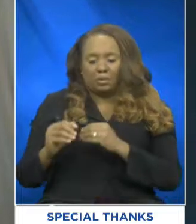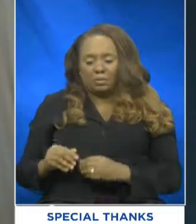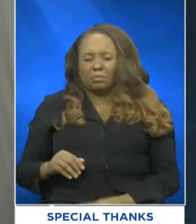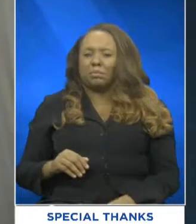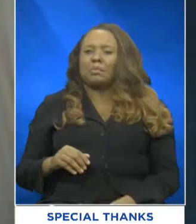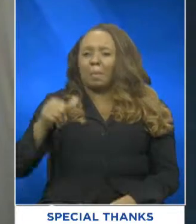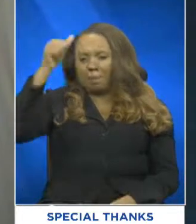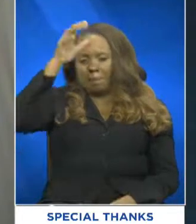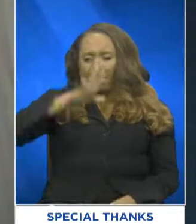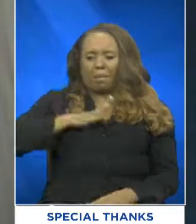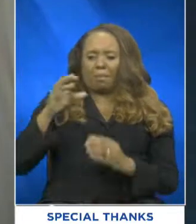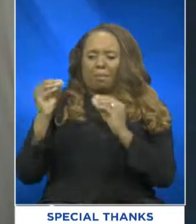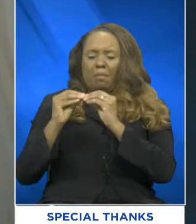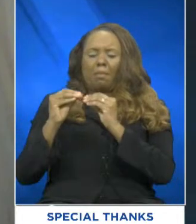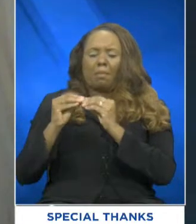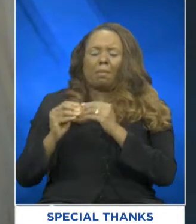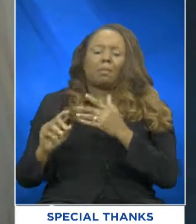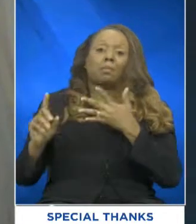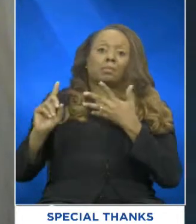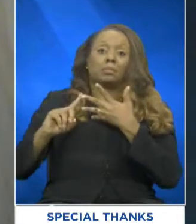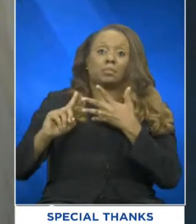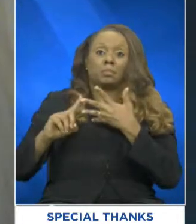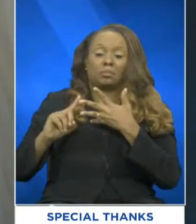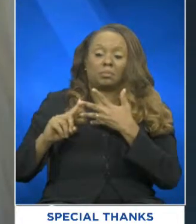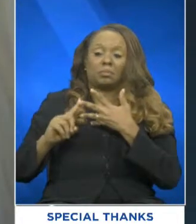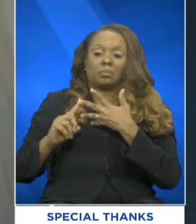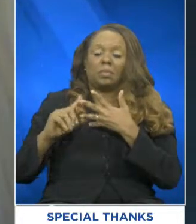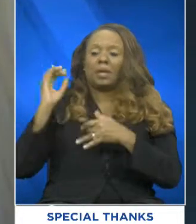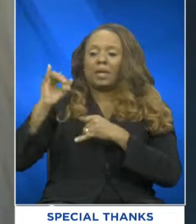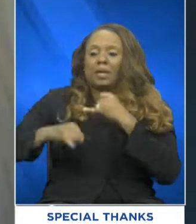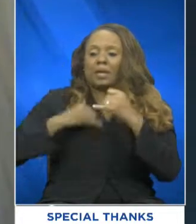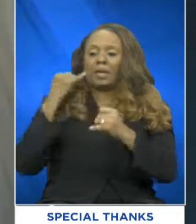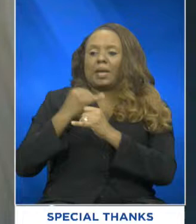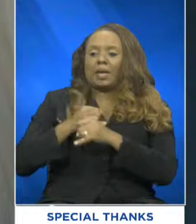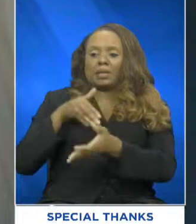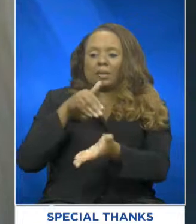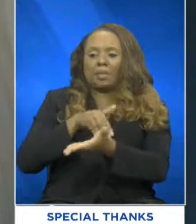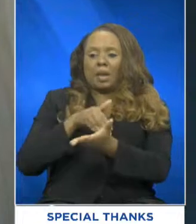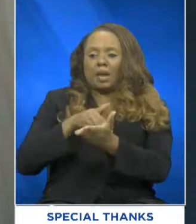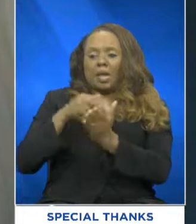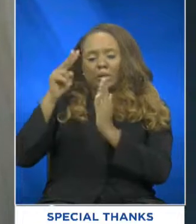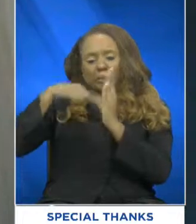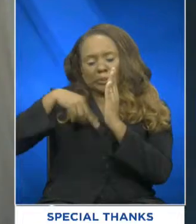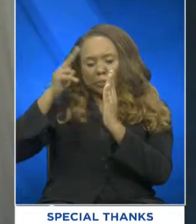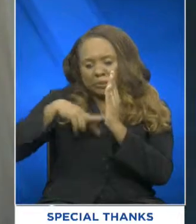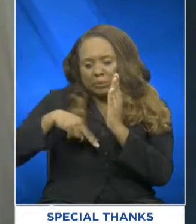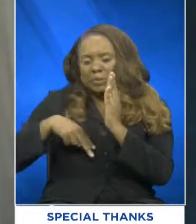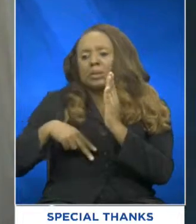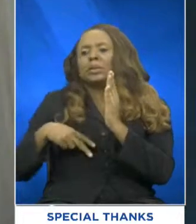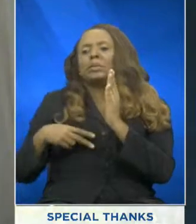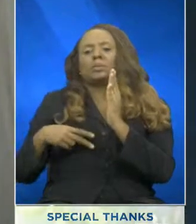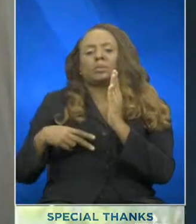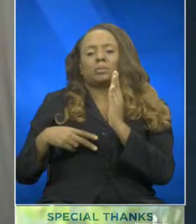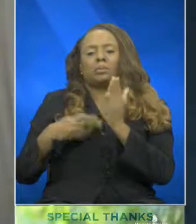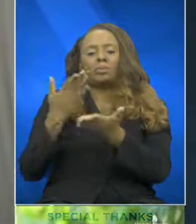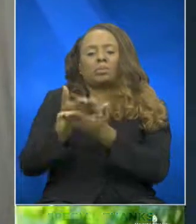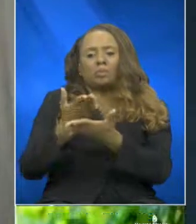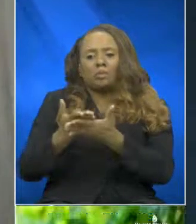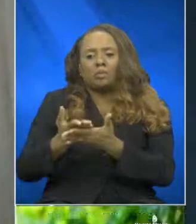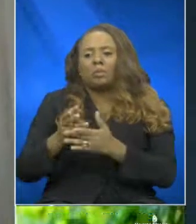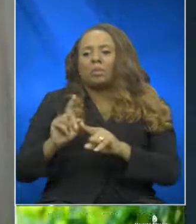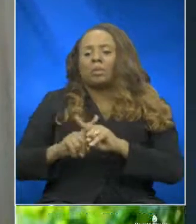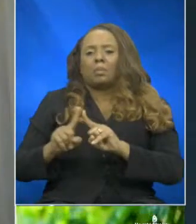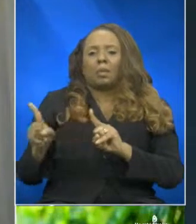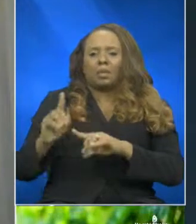don't, which the international medical literature has shown, but in the West Indies, I find we have a small problem because it's a little hard to